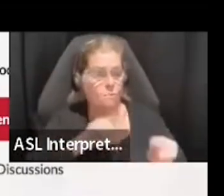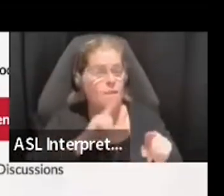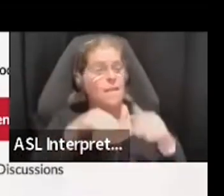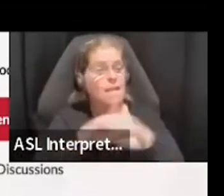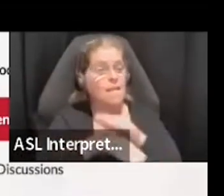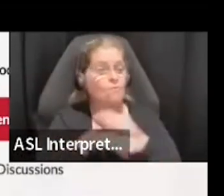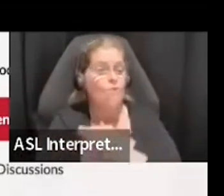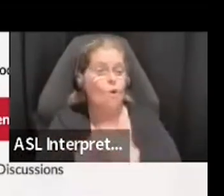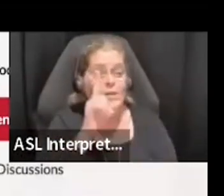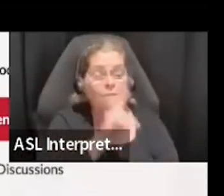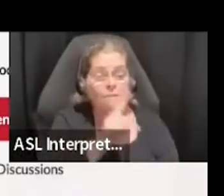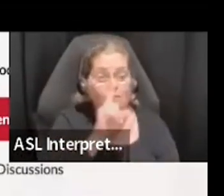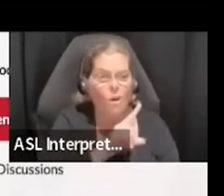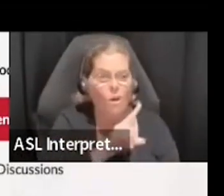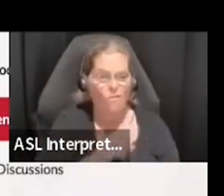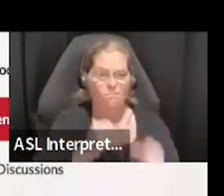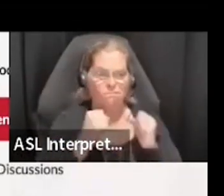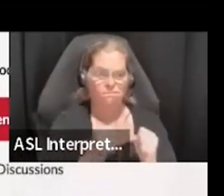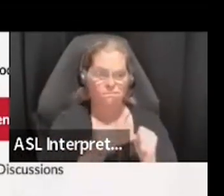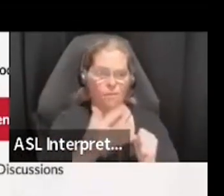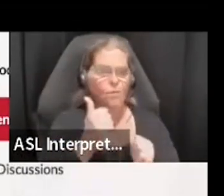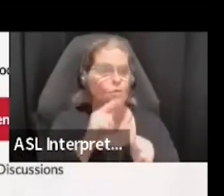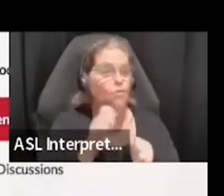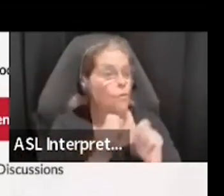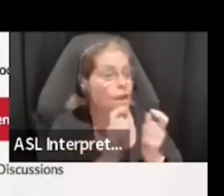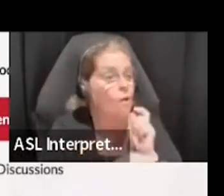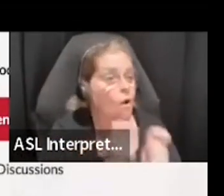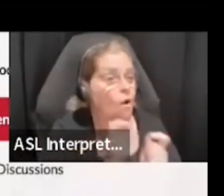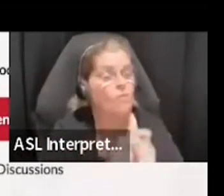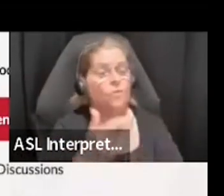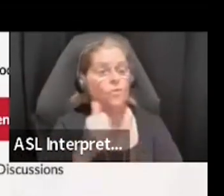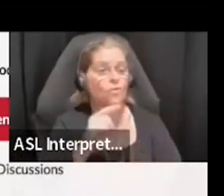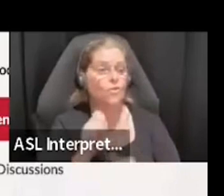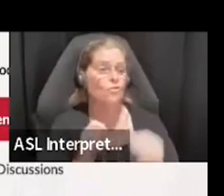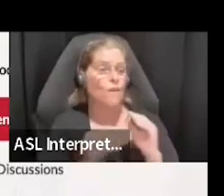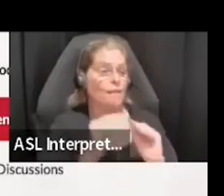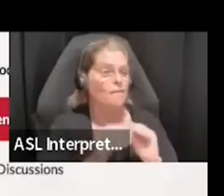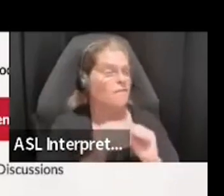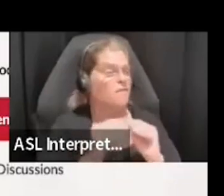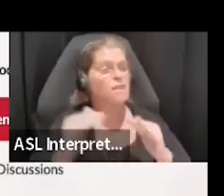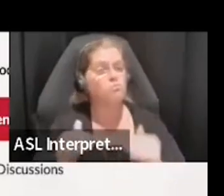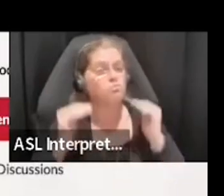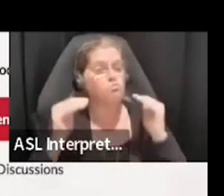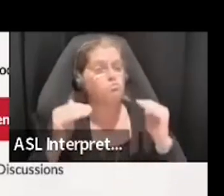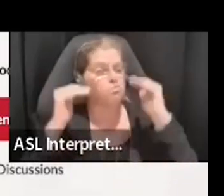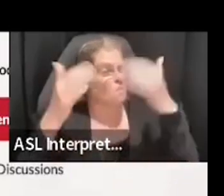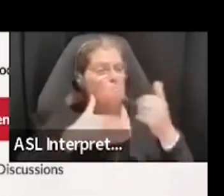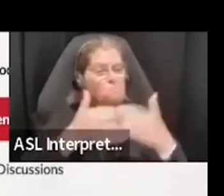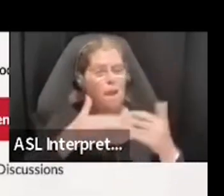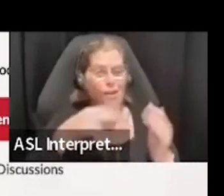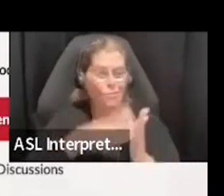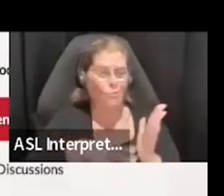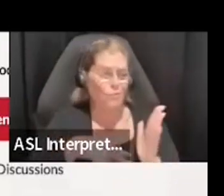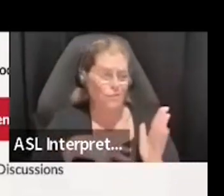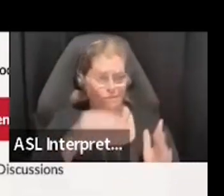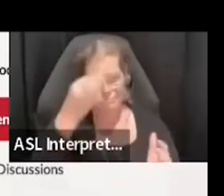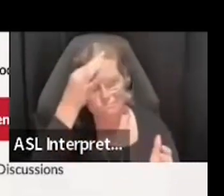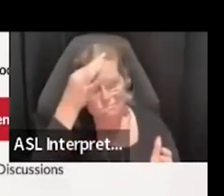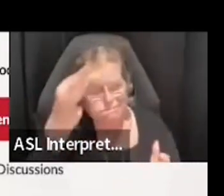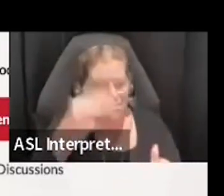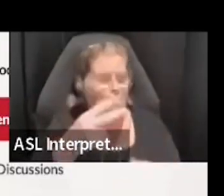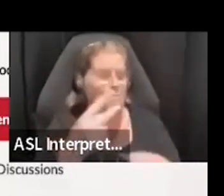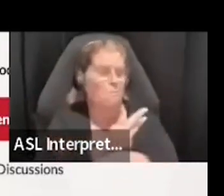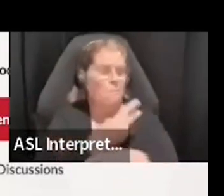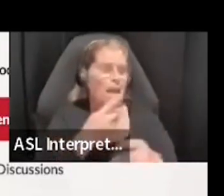was prevalent, grades were altered or fixed, and students were promoted despite barely knowing how to read or do basic math. We have a